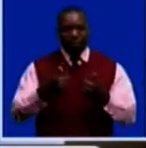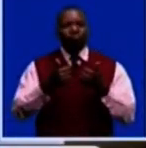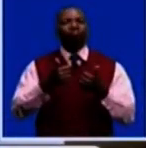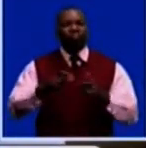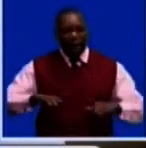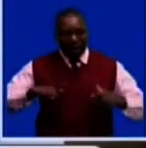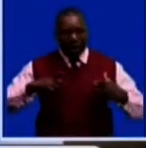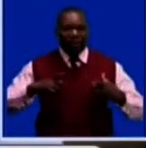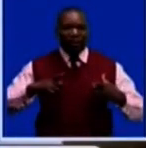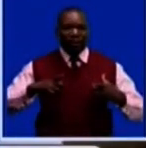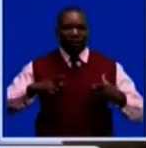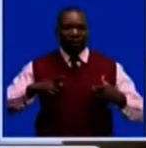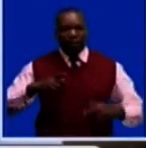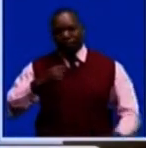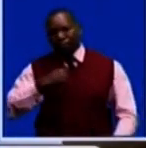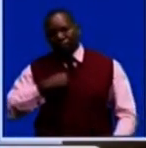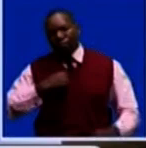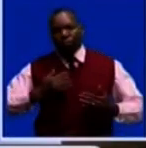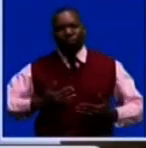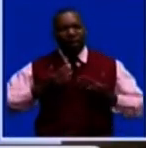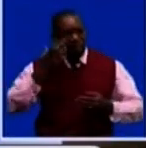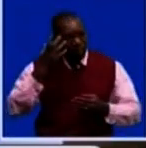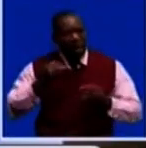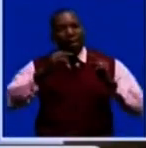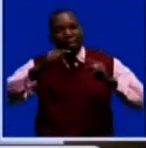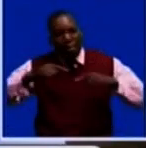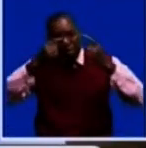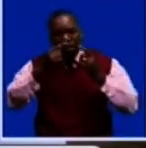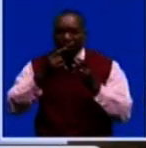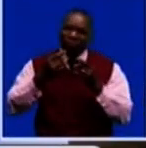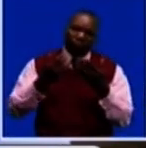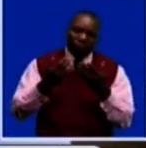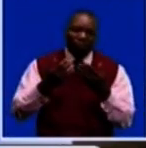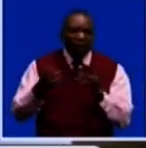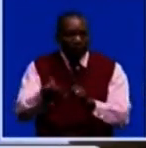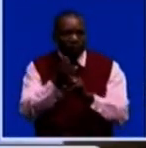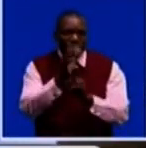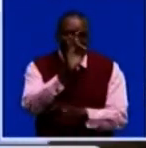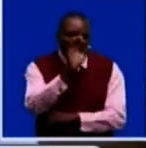am impressed with the strides we have made towards achieving the desired